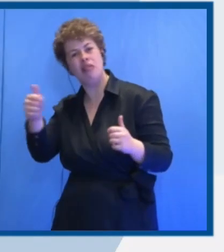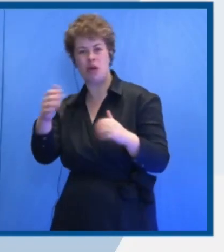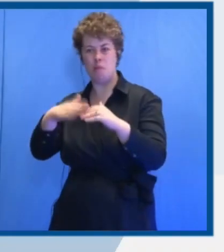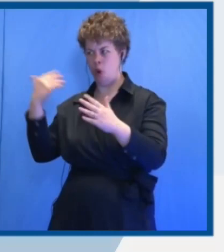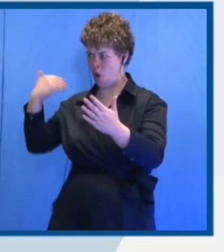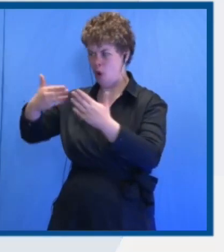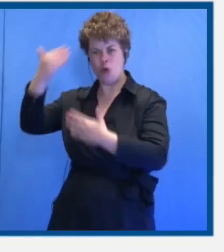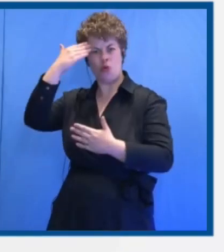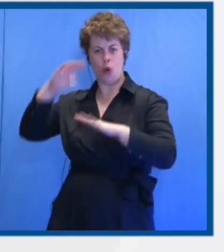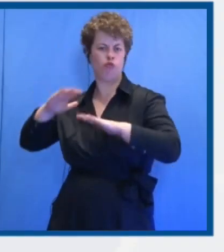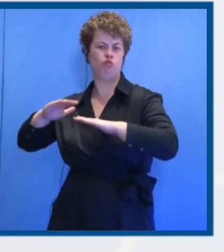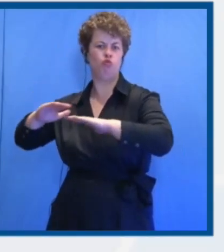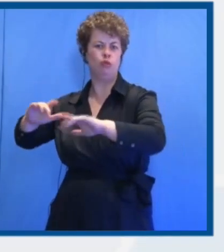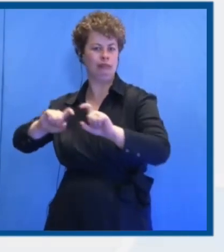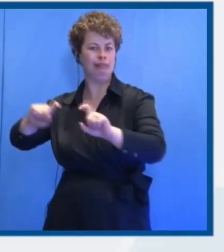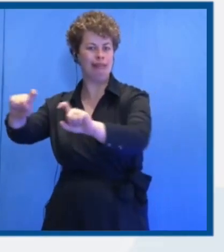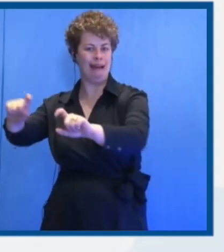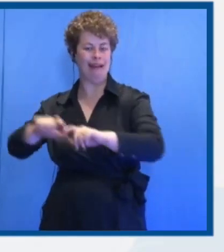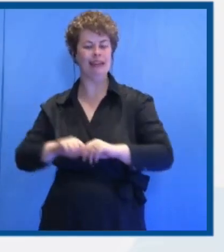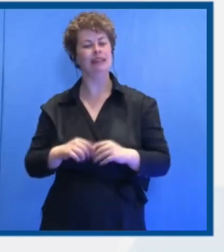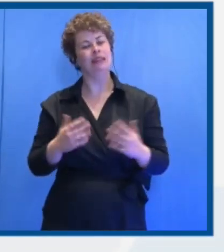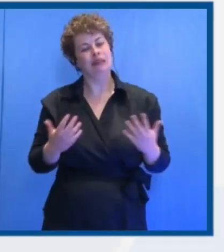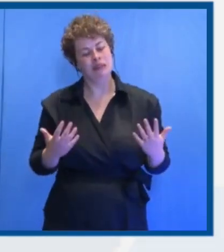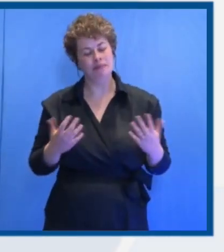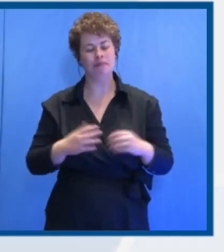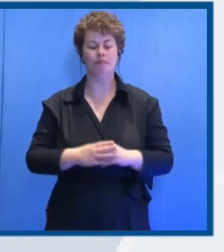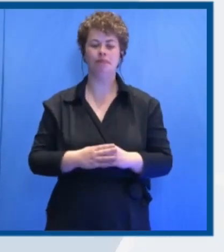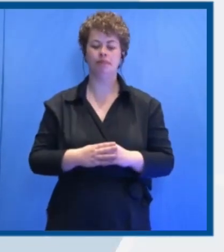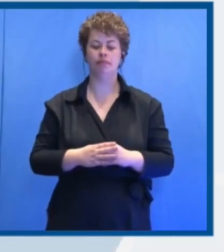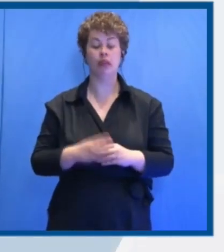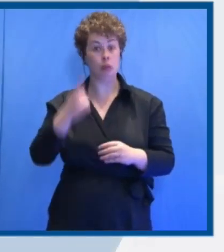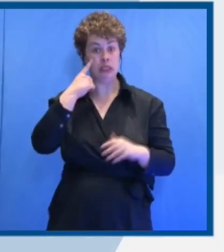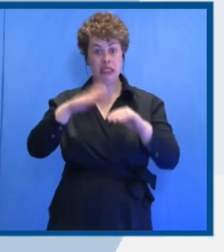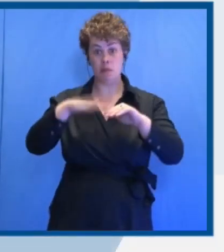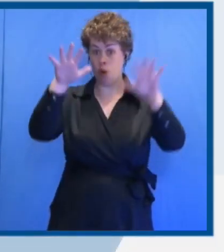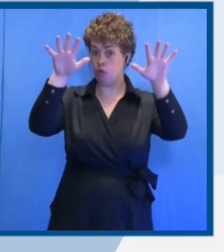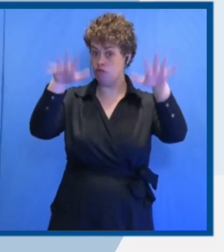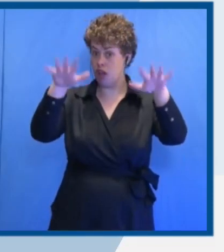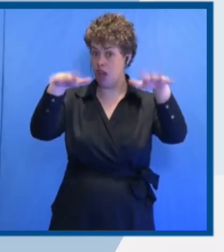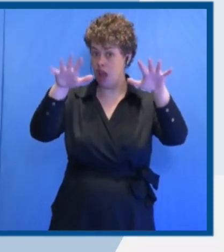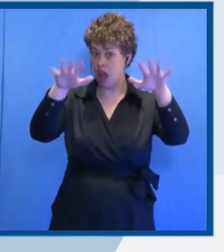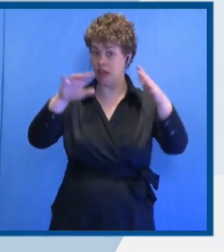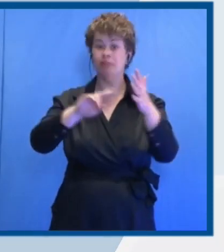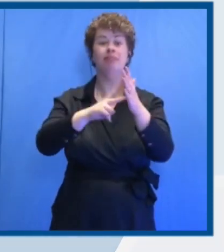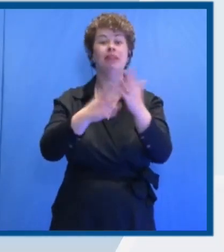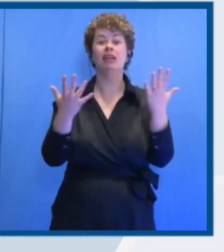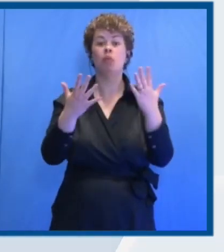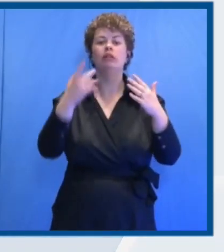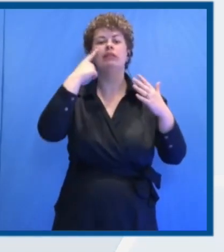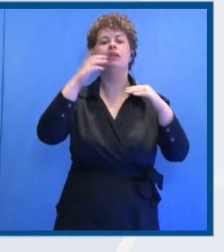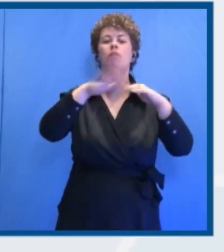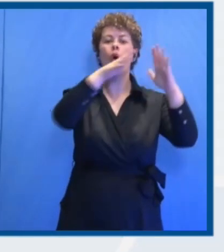that, coupled with the increased intensity and frequency of rainfall, has resulted in an increased frequency of